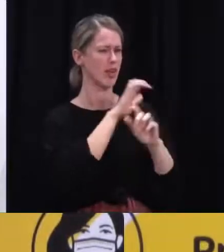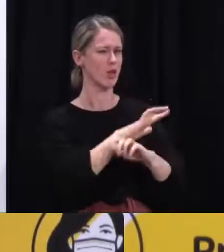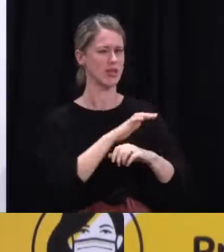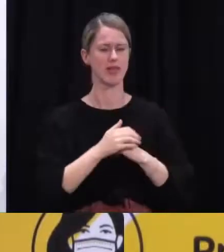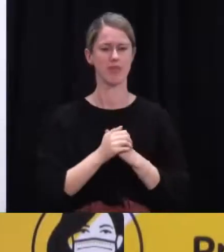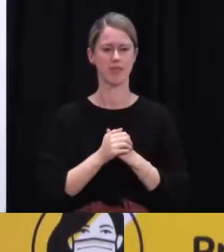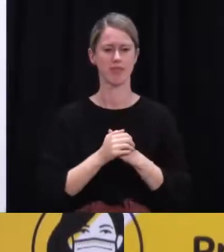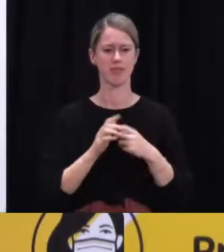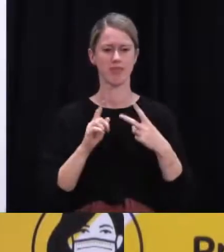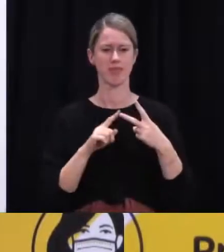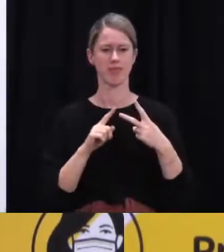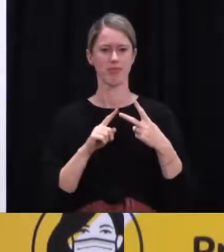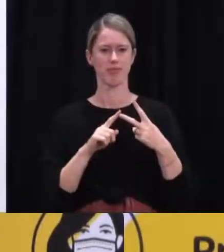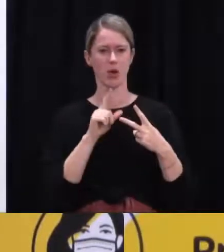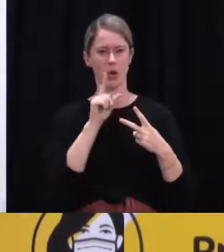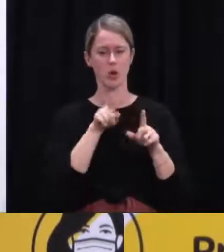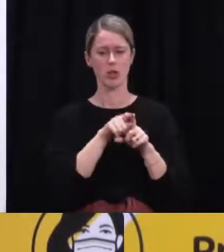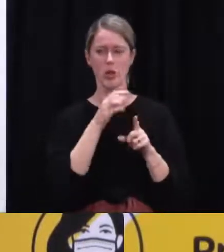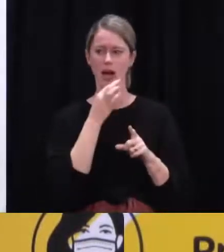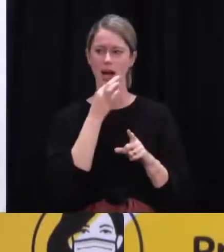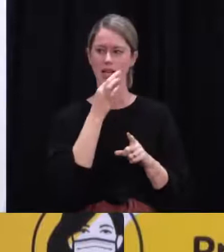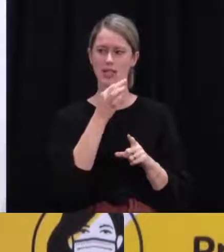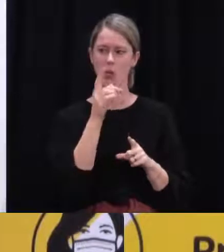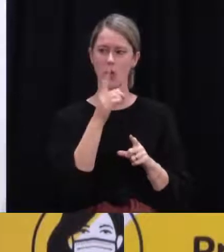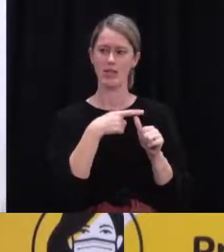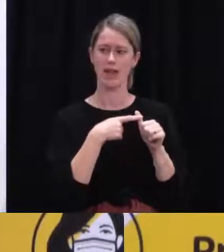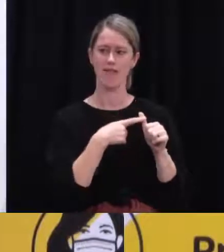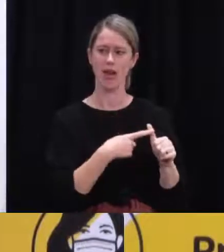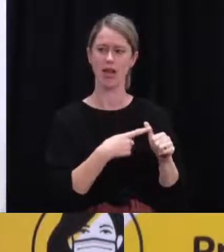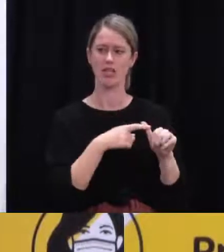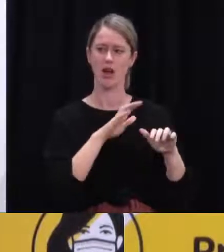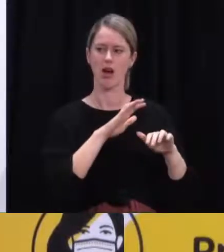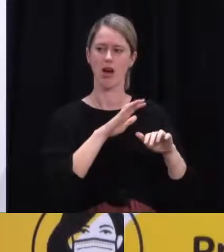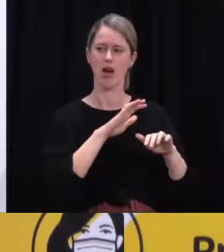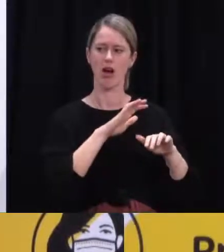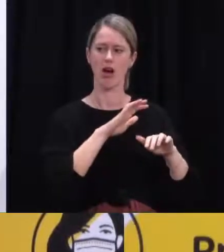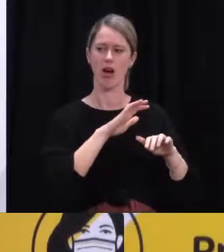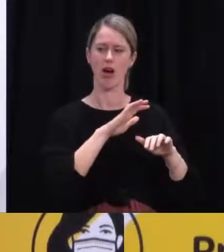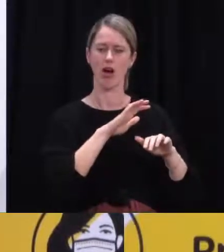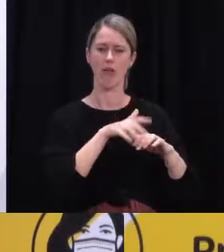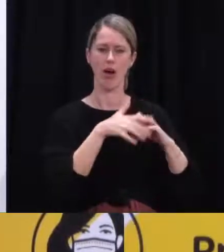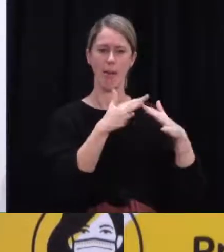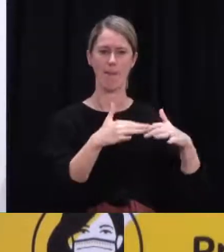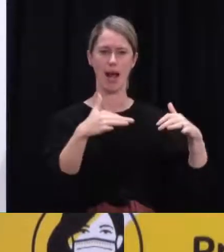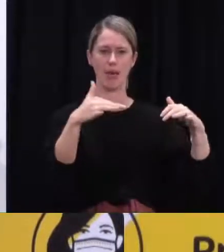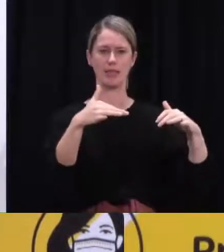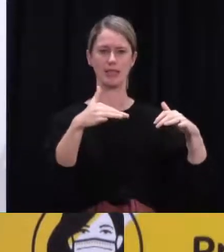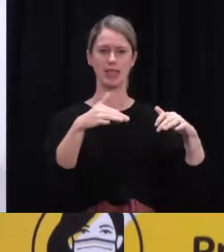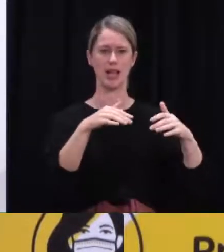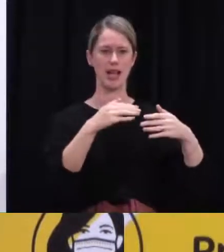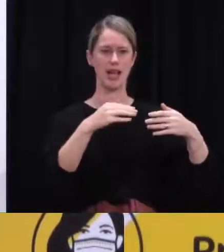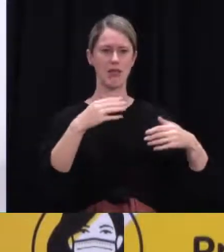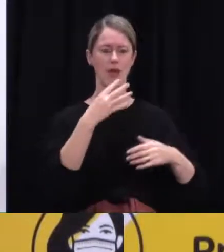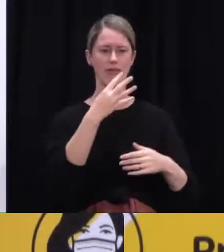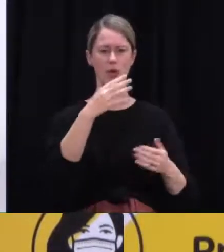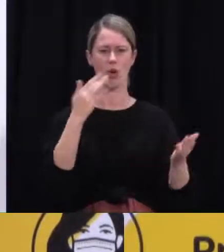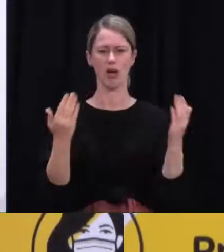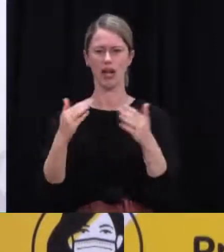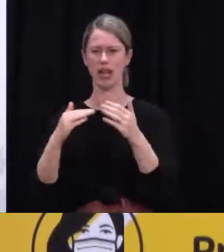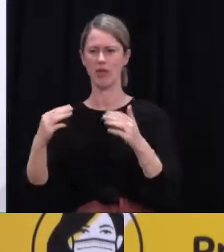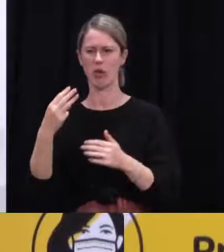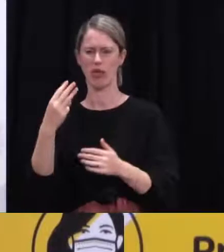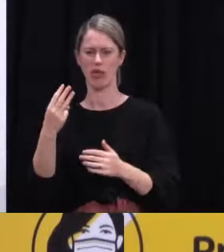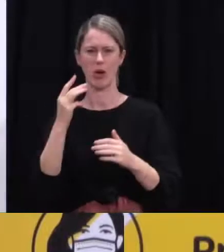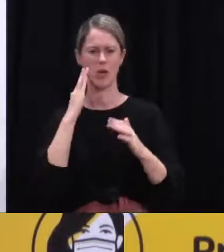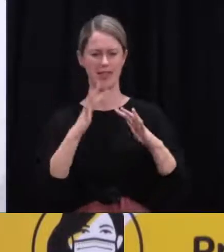Anyway, second to that, can I also ask, please, what your advice was to Parliament in terms of level 4 versus level 3 in